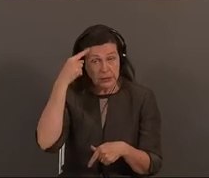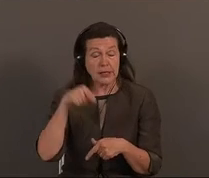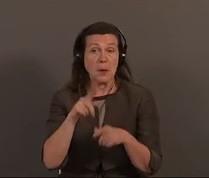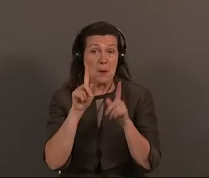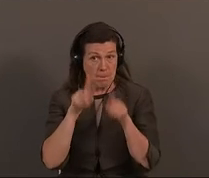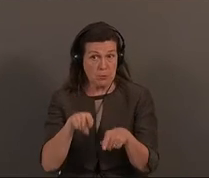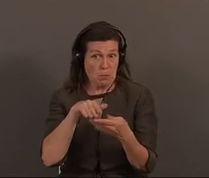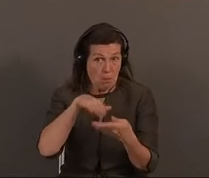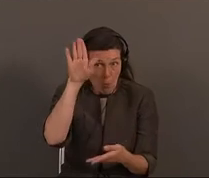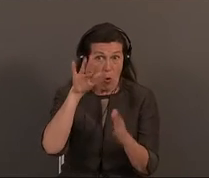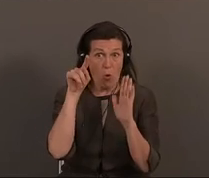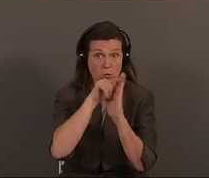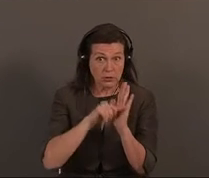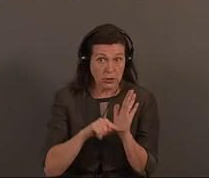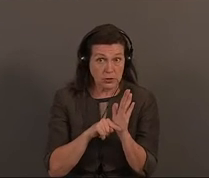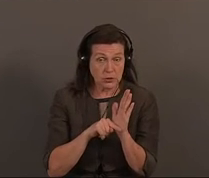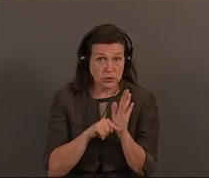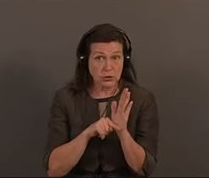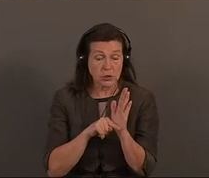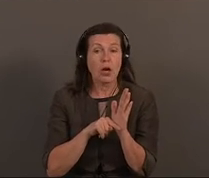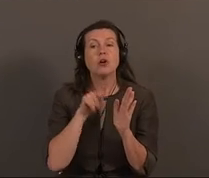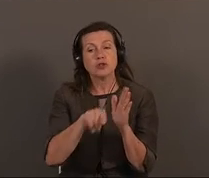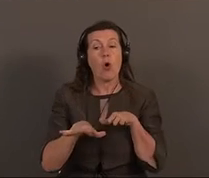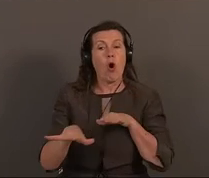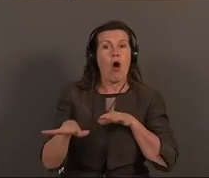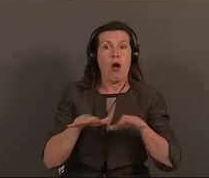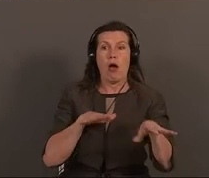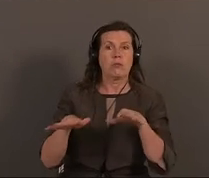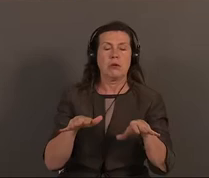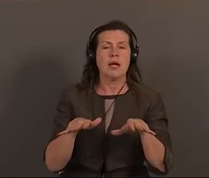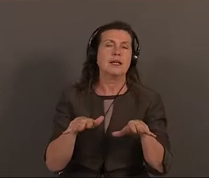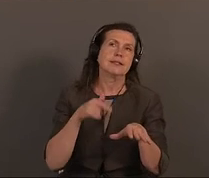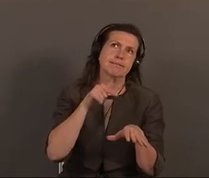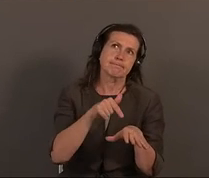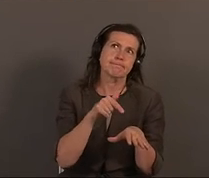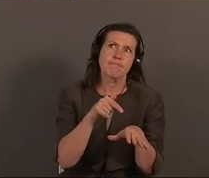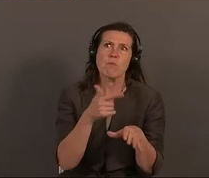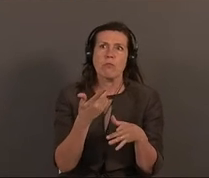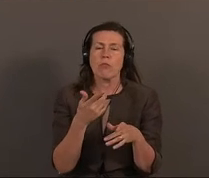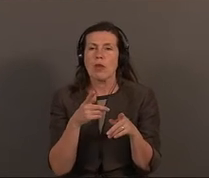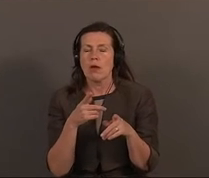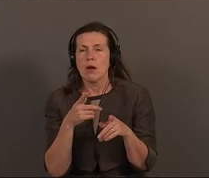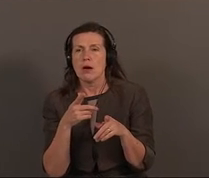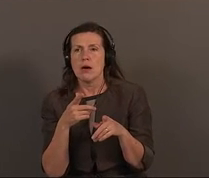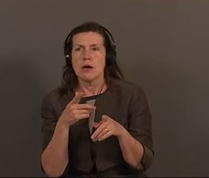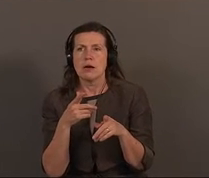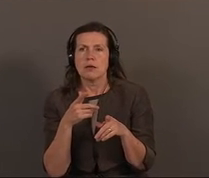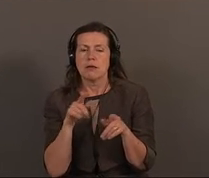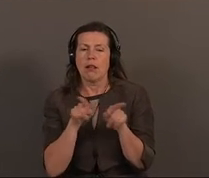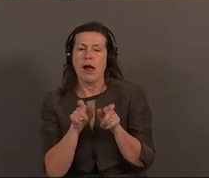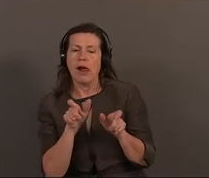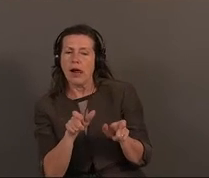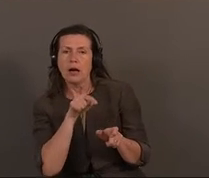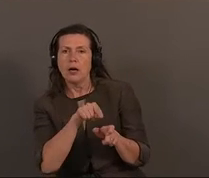regulation in order to be sure that operators do not try and twist the